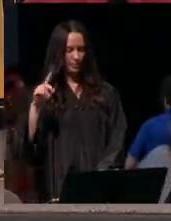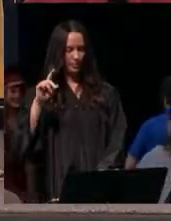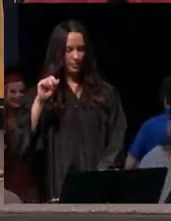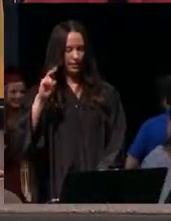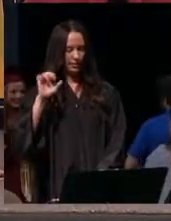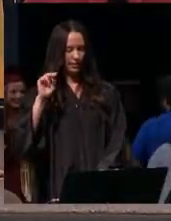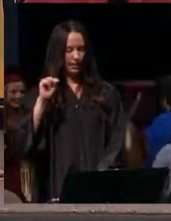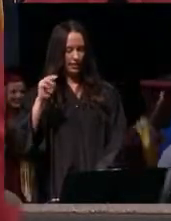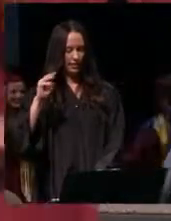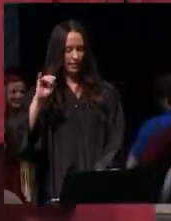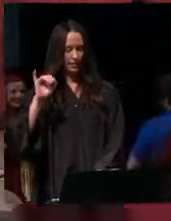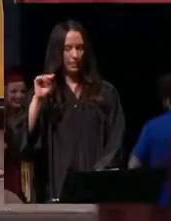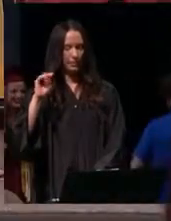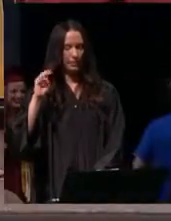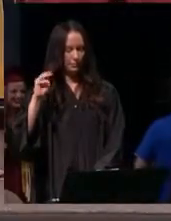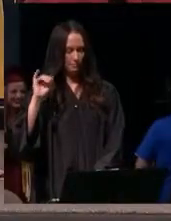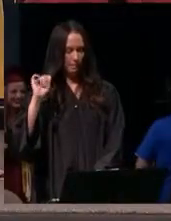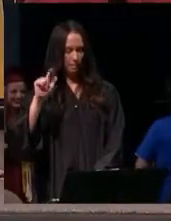Davin Minimilla.